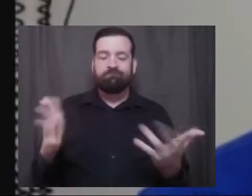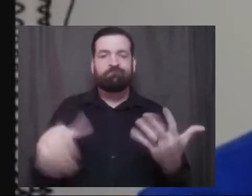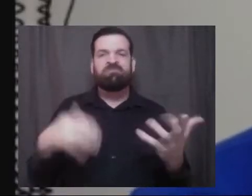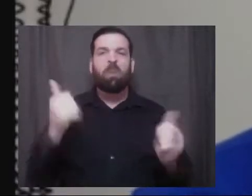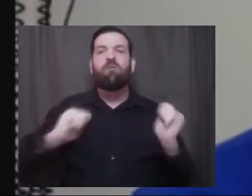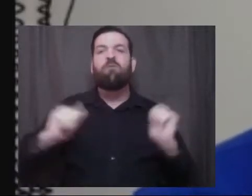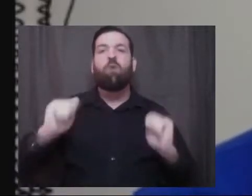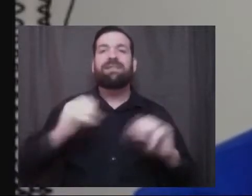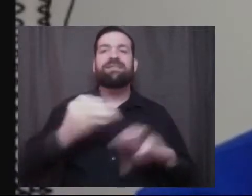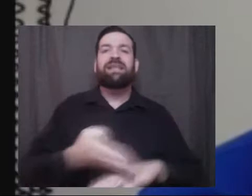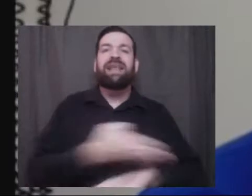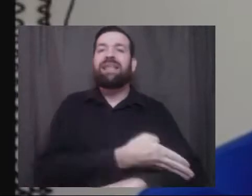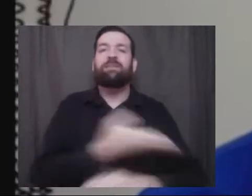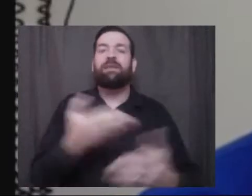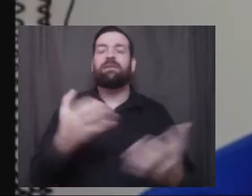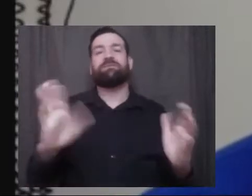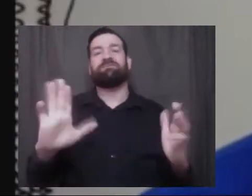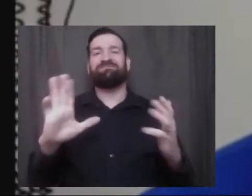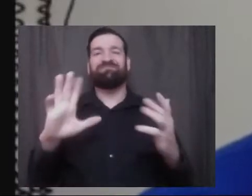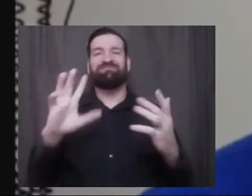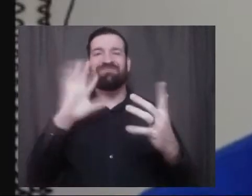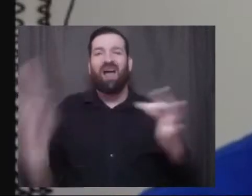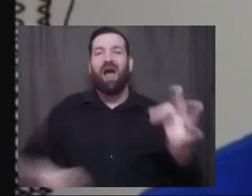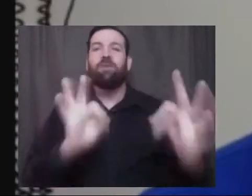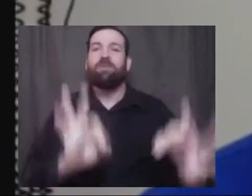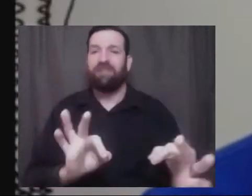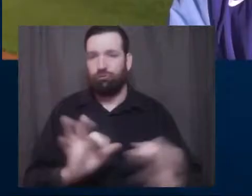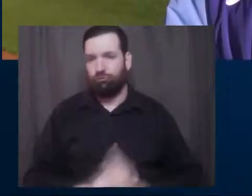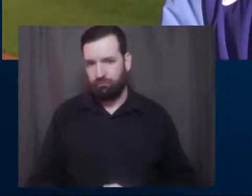enhancement or performance optimization there.